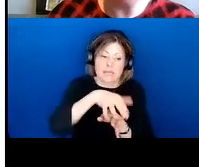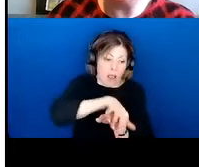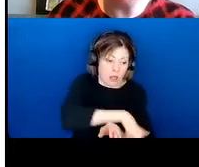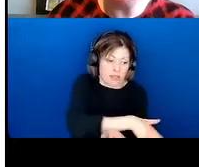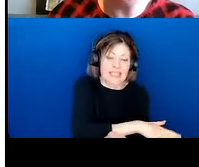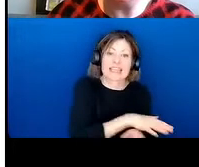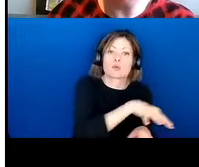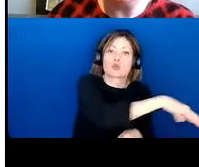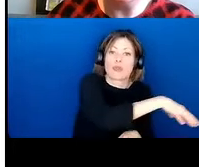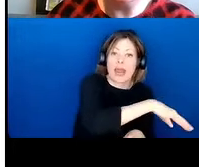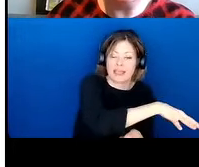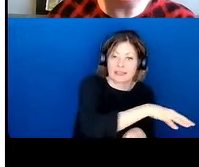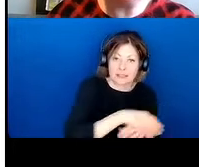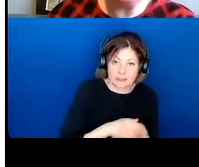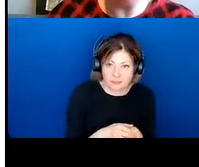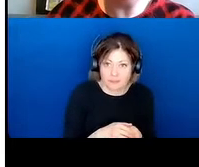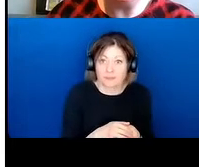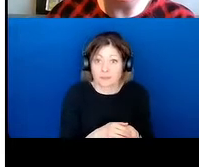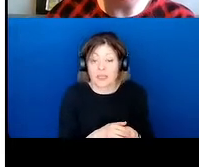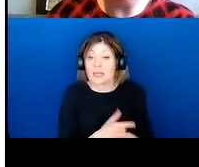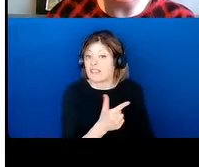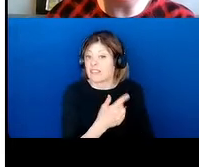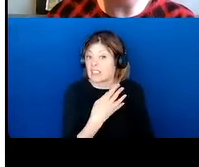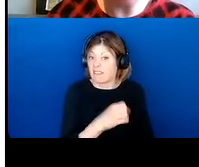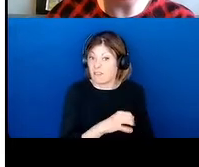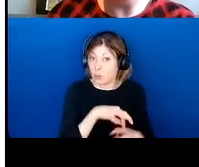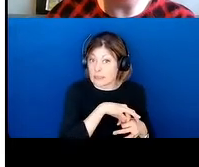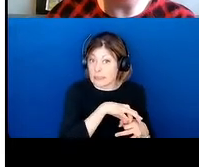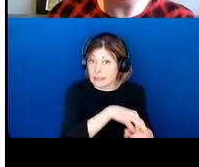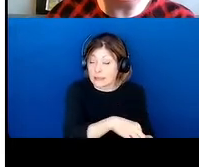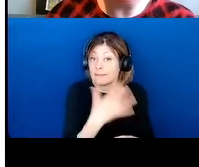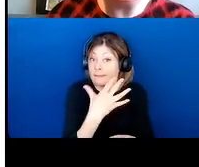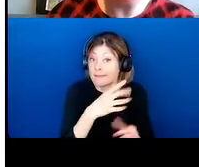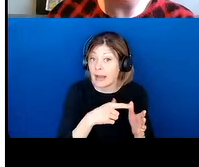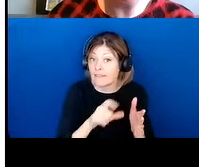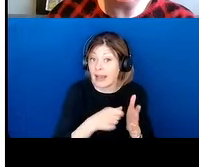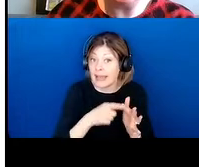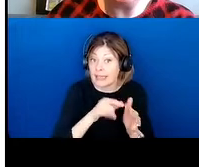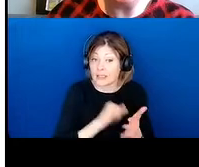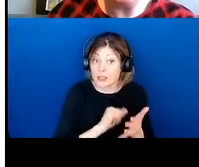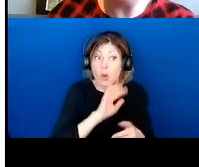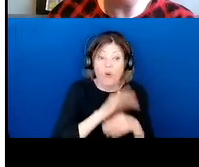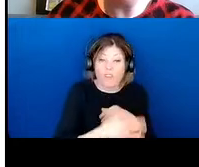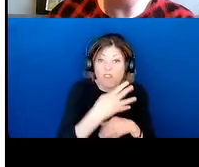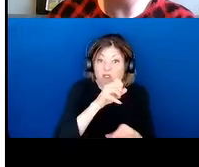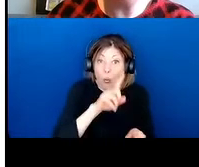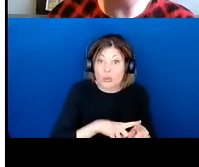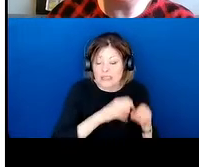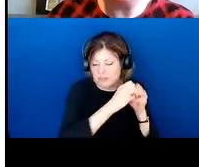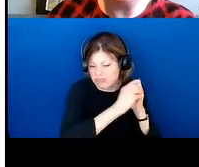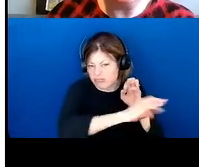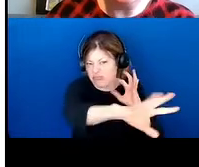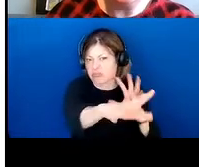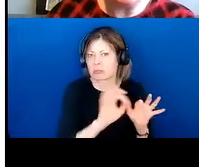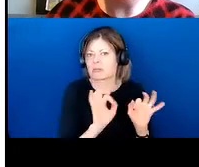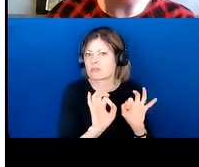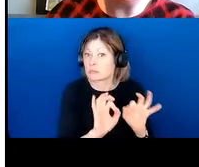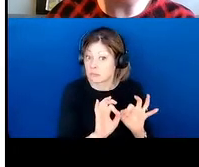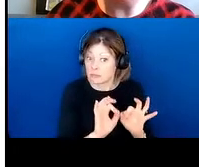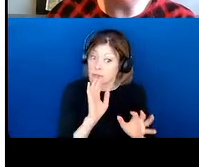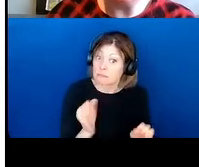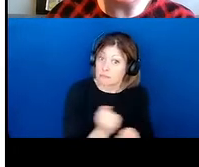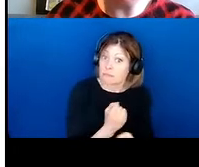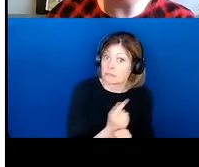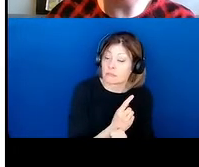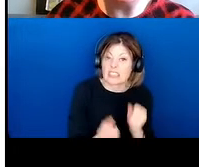in 1740, it thrived for over 40 years, producing sparkling wine. Hamilton